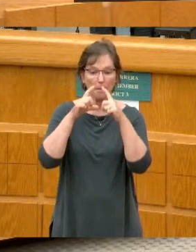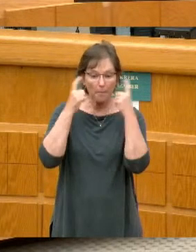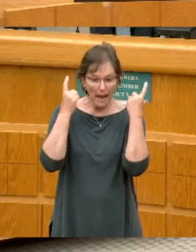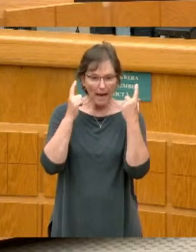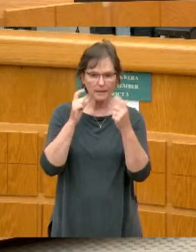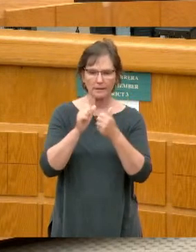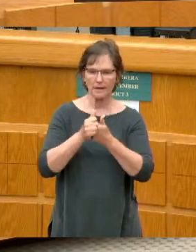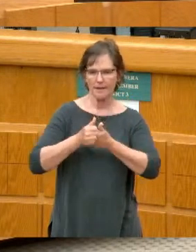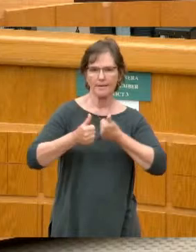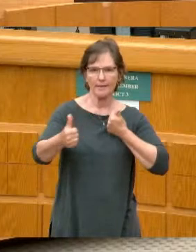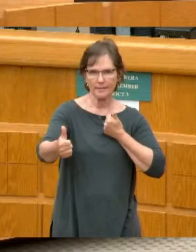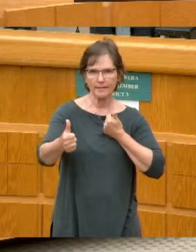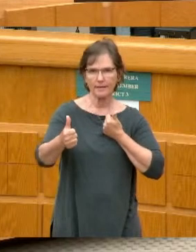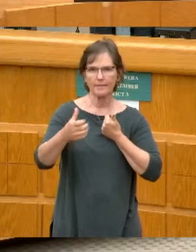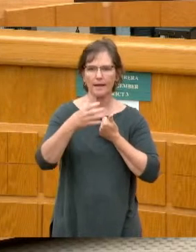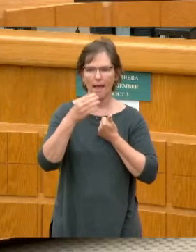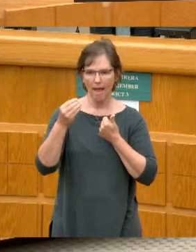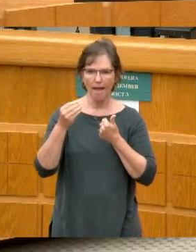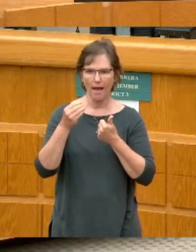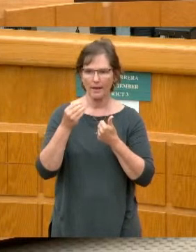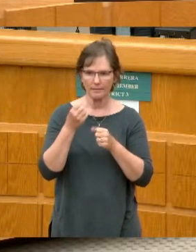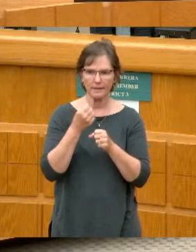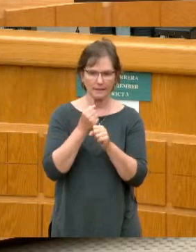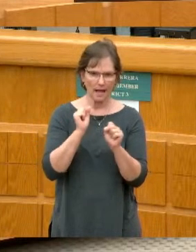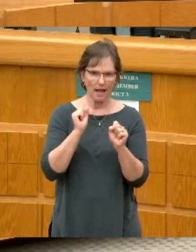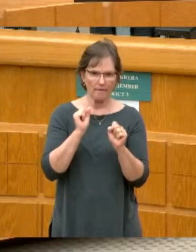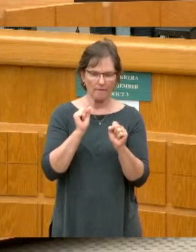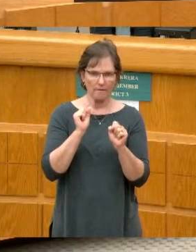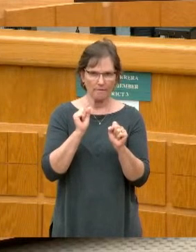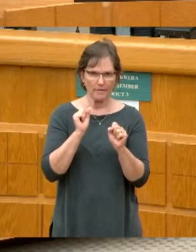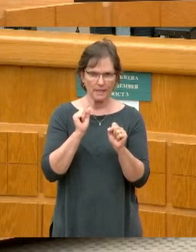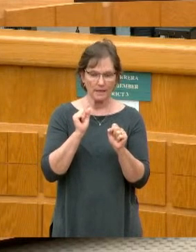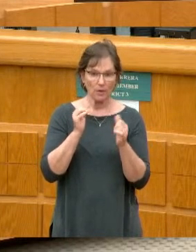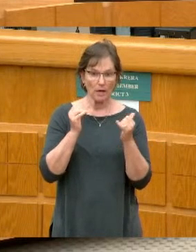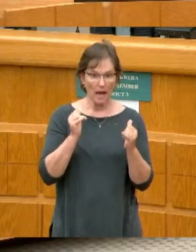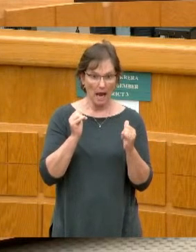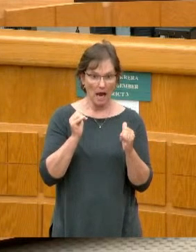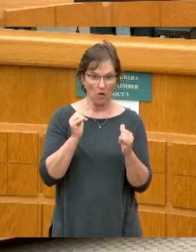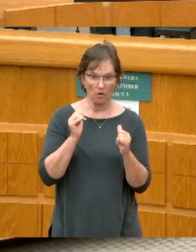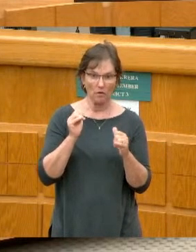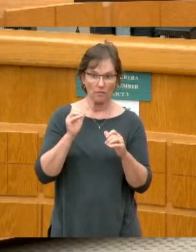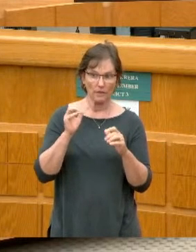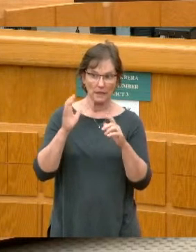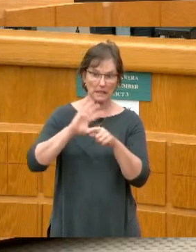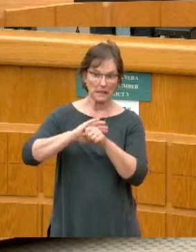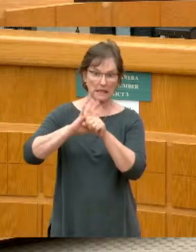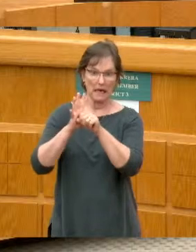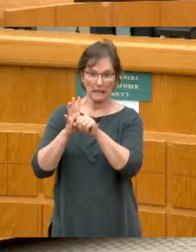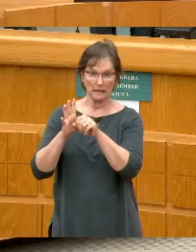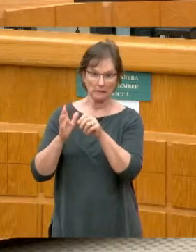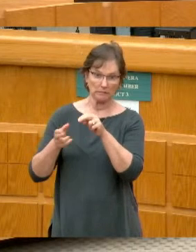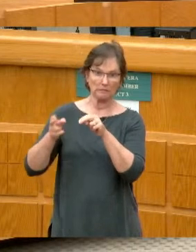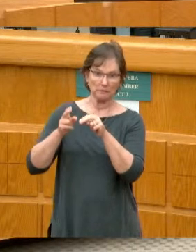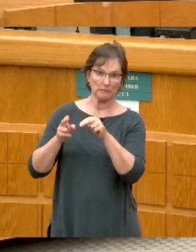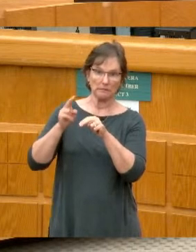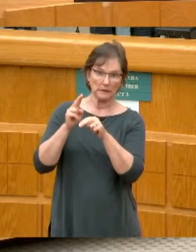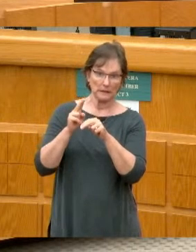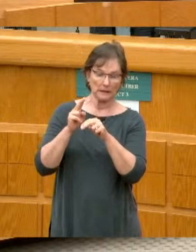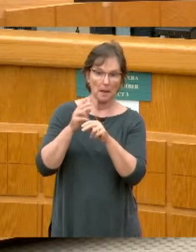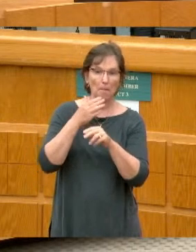get the COVID. And so we just ask you to keep pressing forward, doing the right